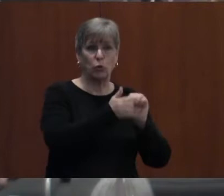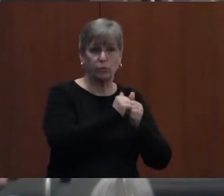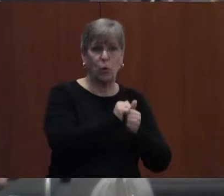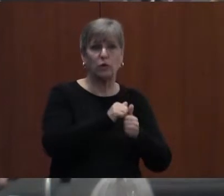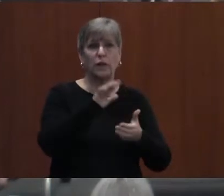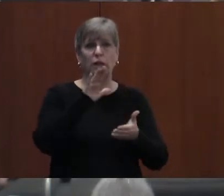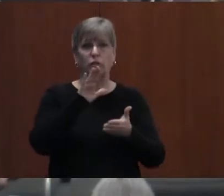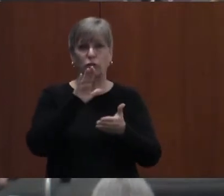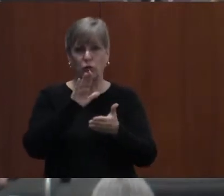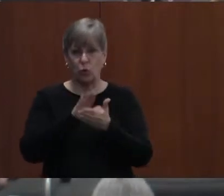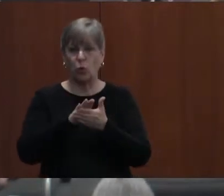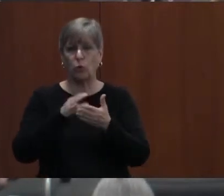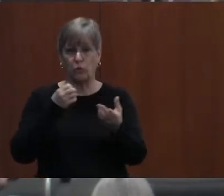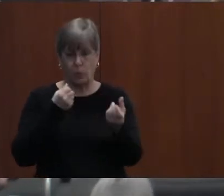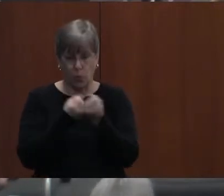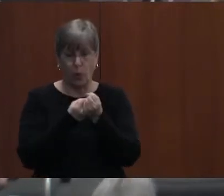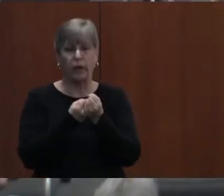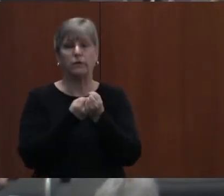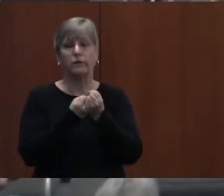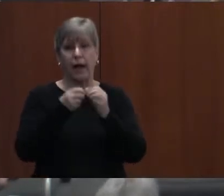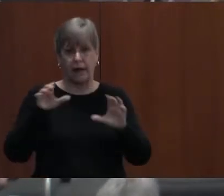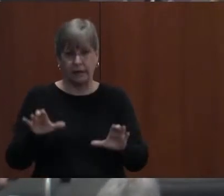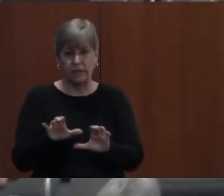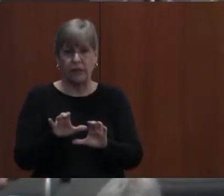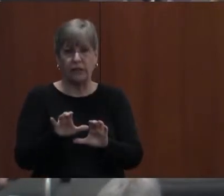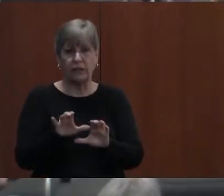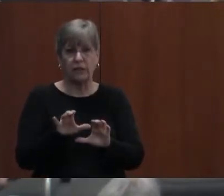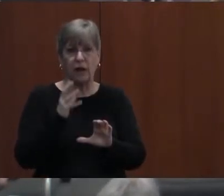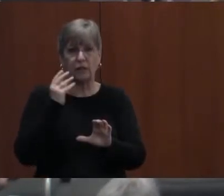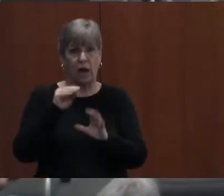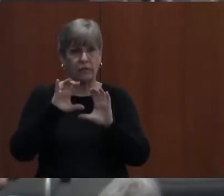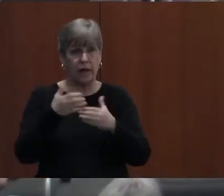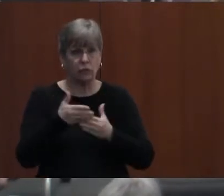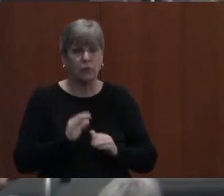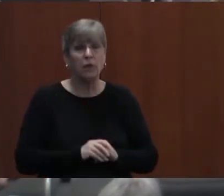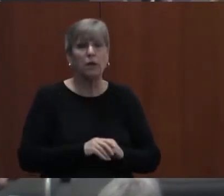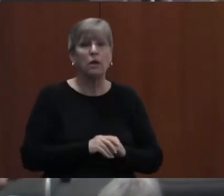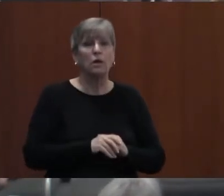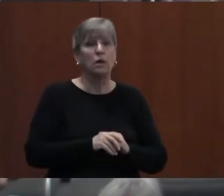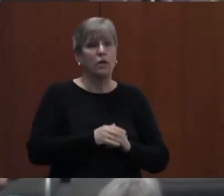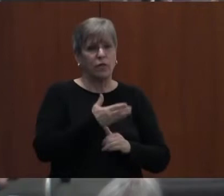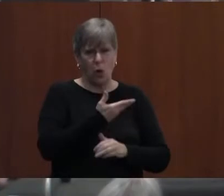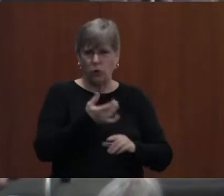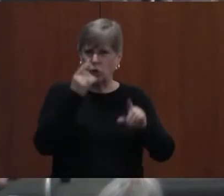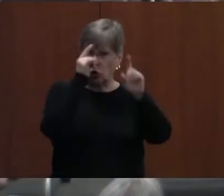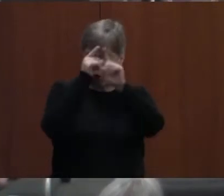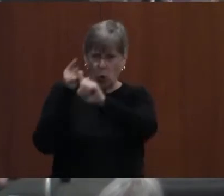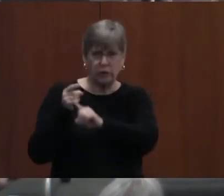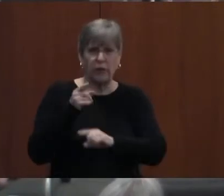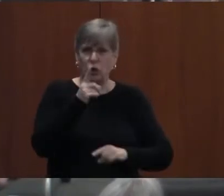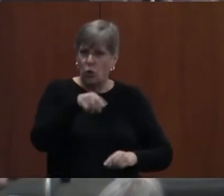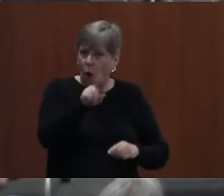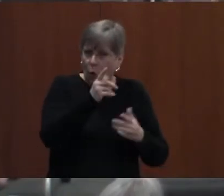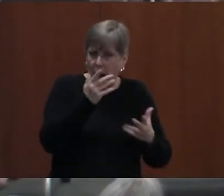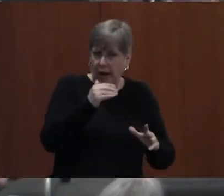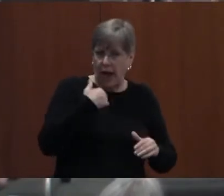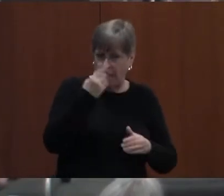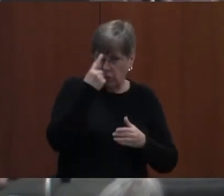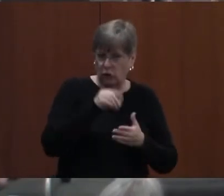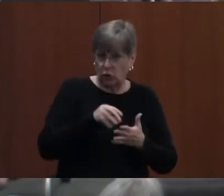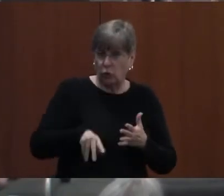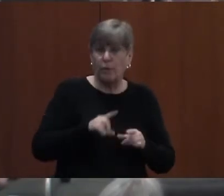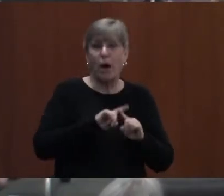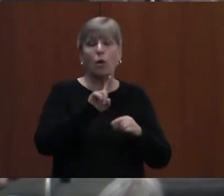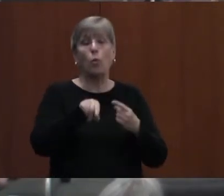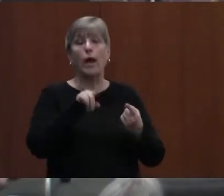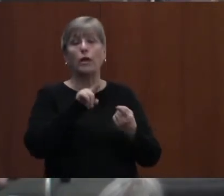school-sanctioned extracurricular activities. Well, those are things, I think, goals that you have for students.